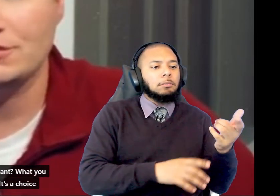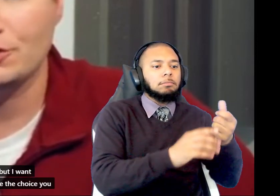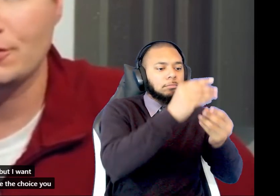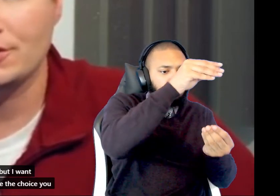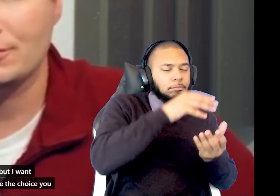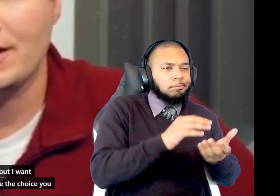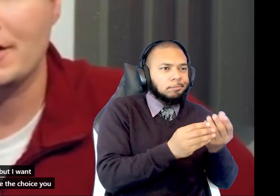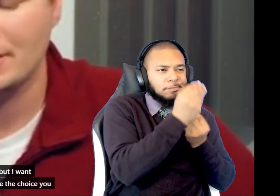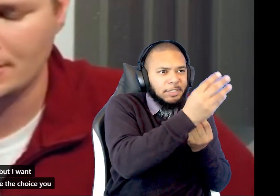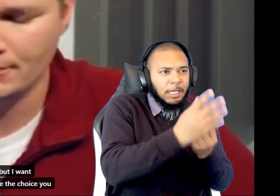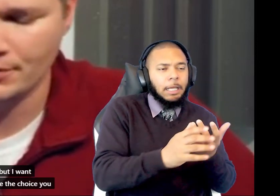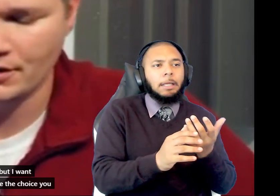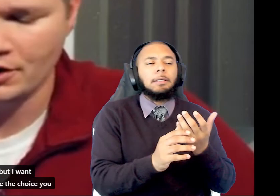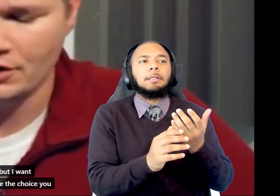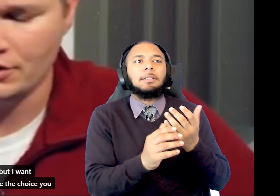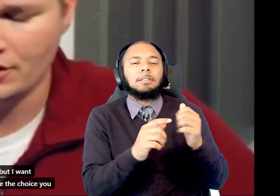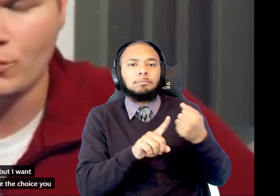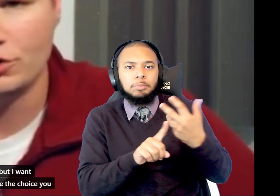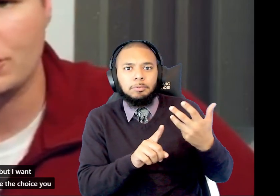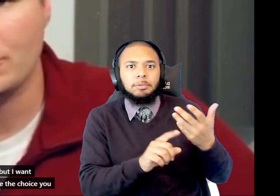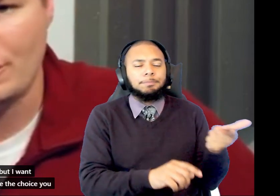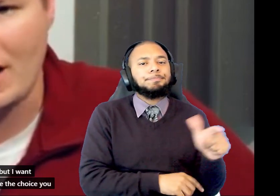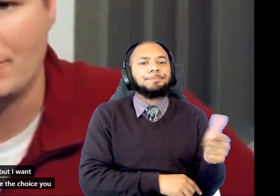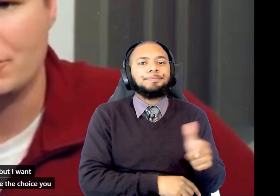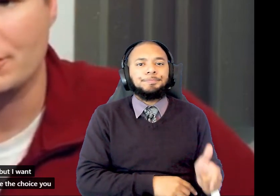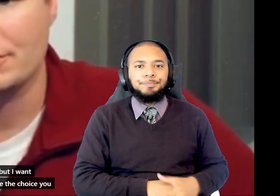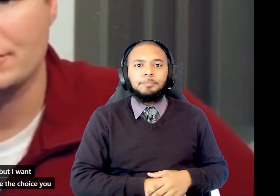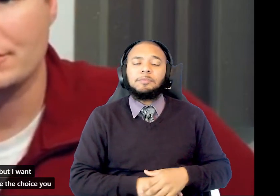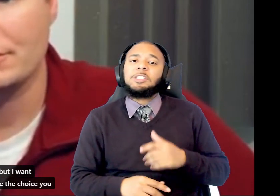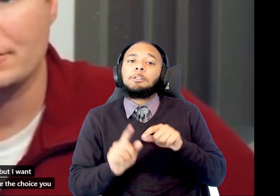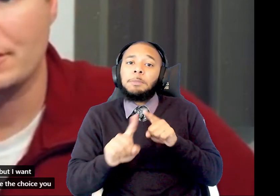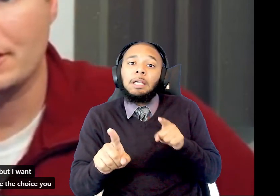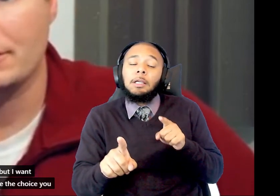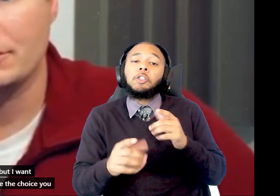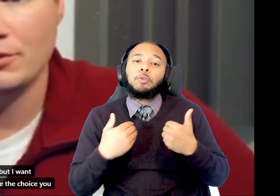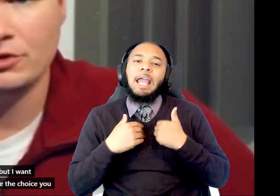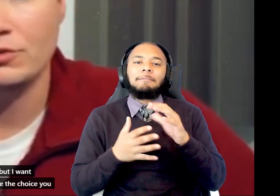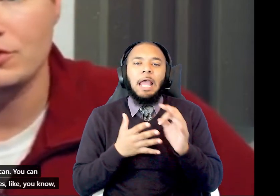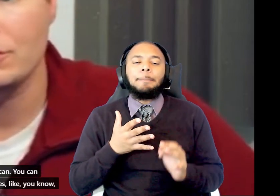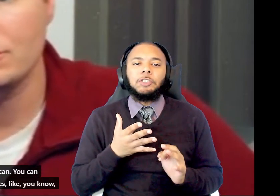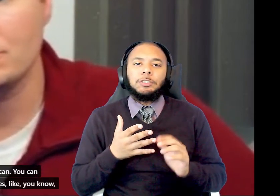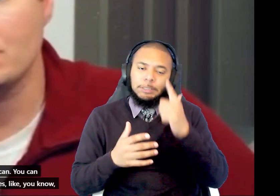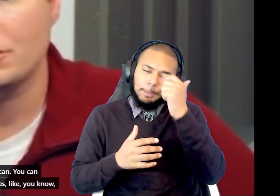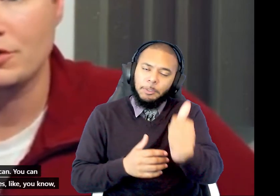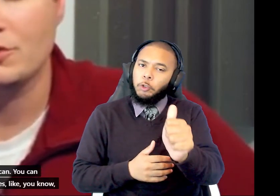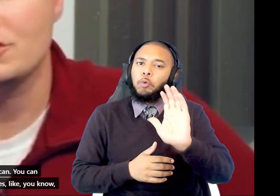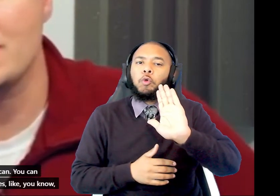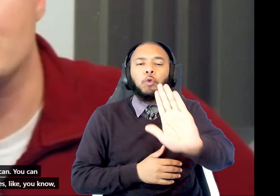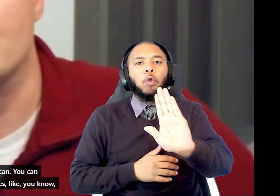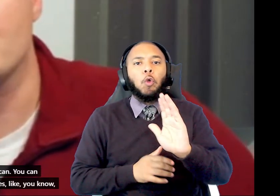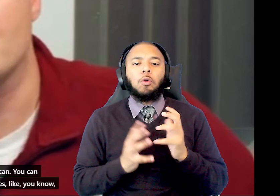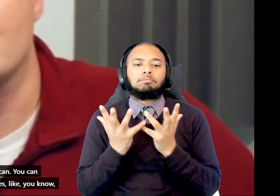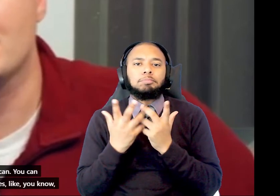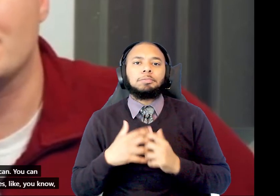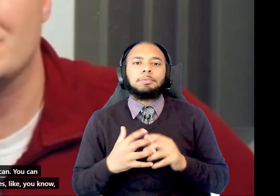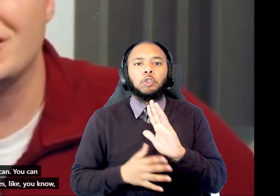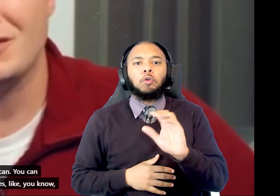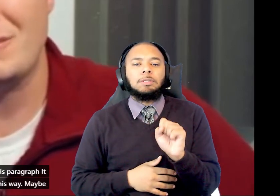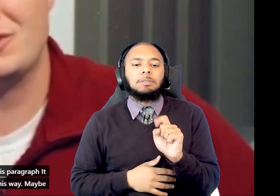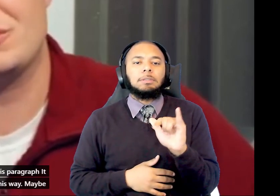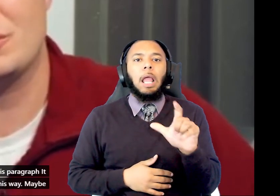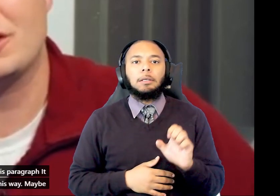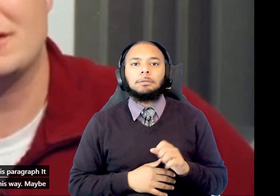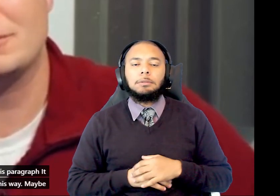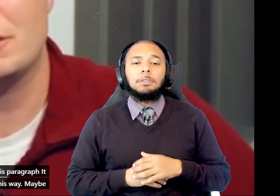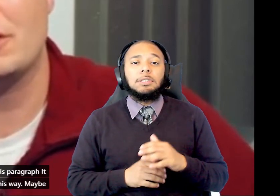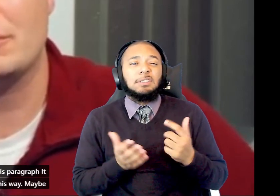right, it's a choice for you as a writer, but I want you to know that you have the choice. All right, you can choose and you can change it. Maybe sometimes you're like,